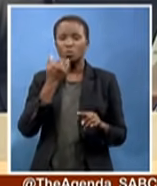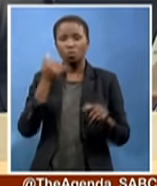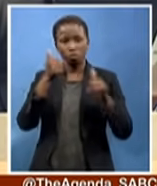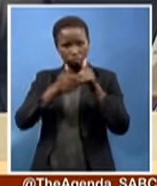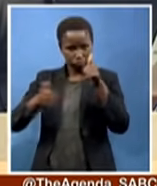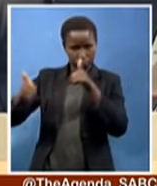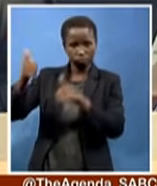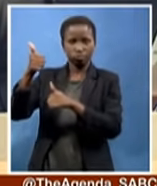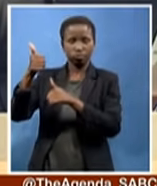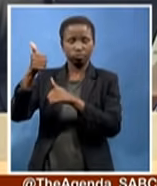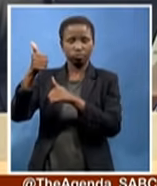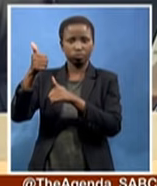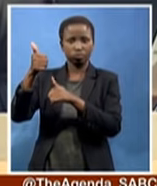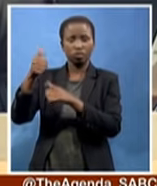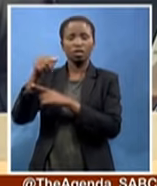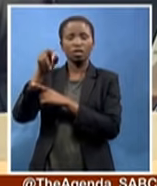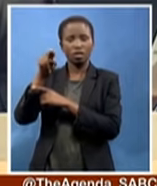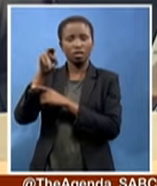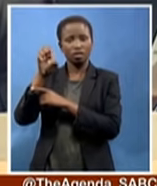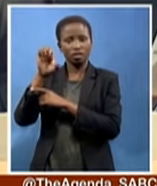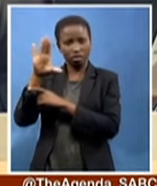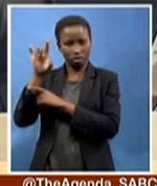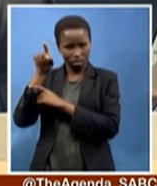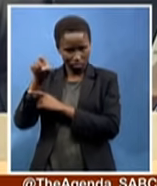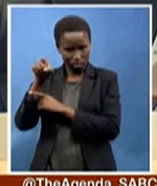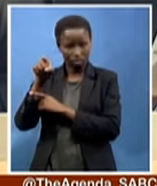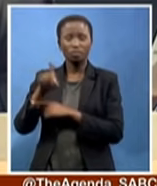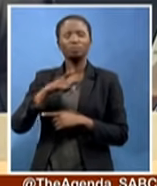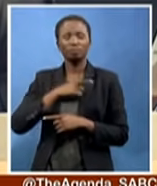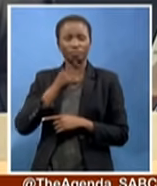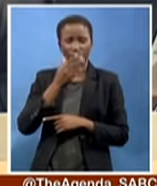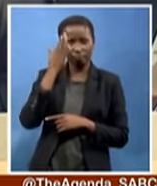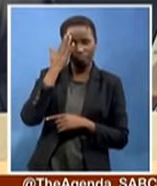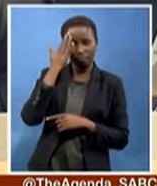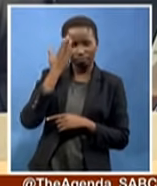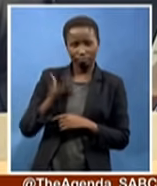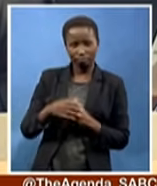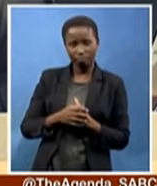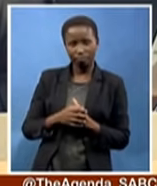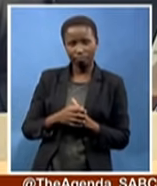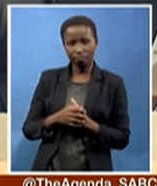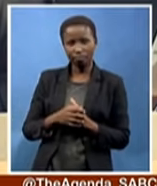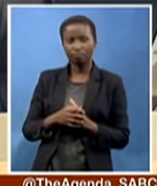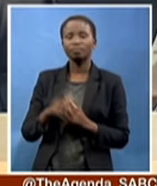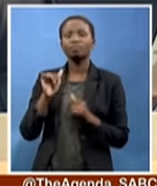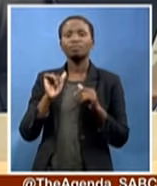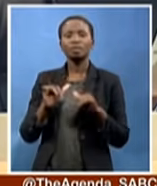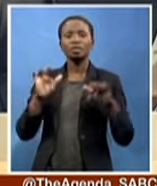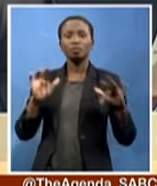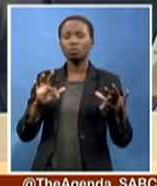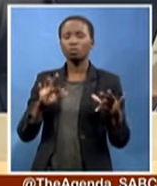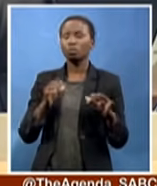which, as you might be aware, is attended by thousands of members from ANC